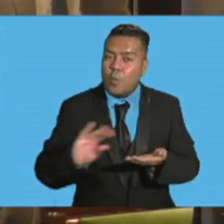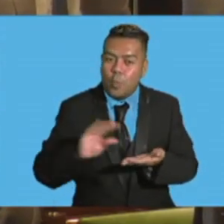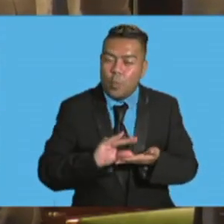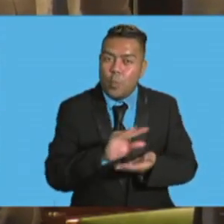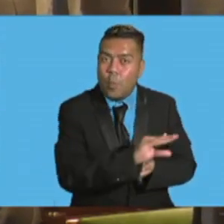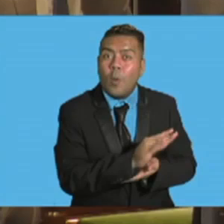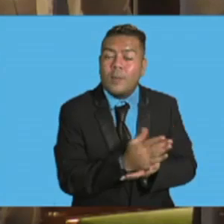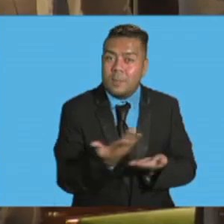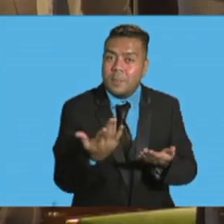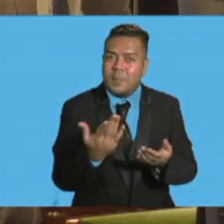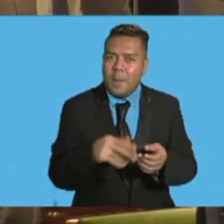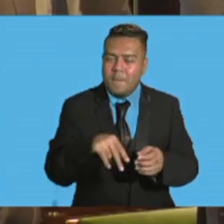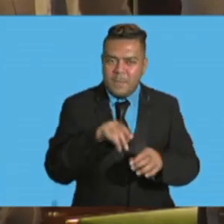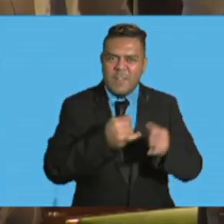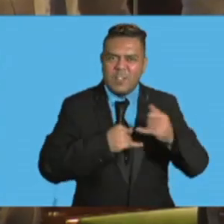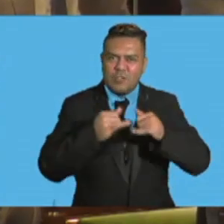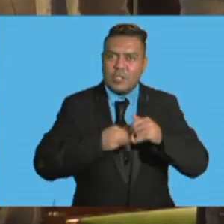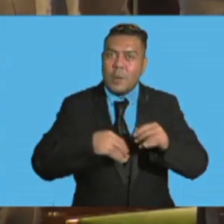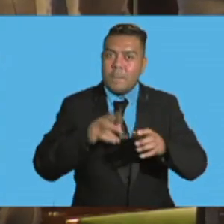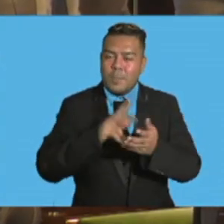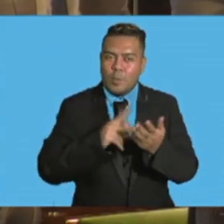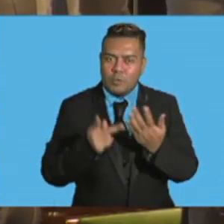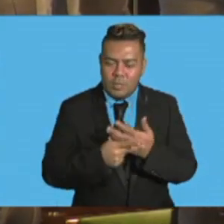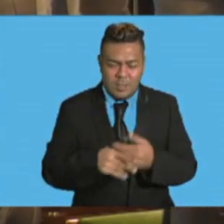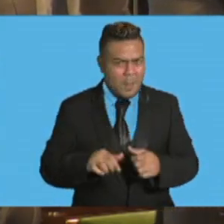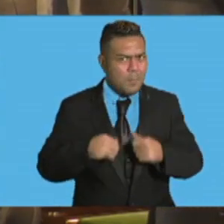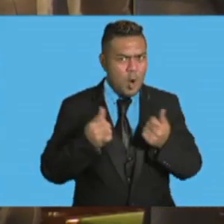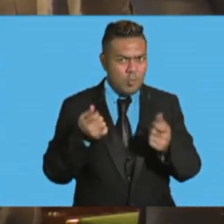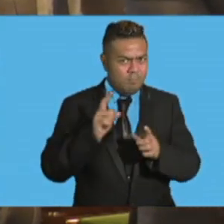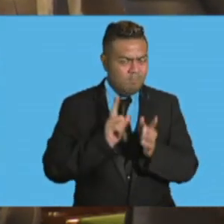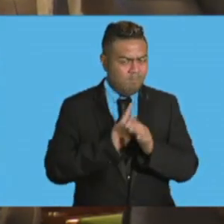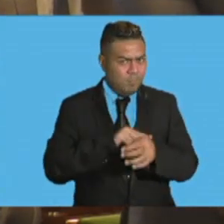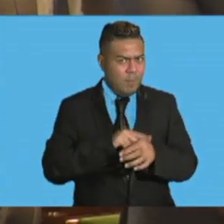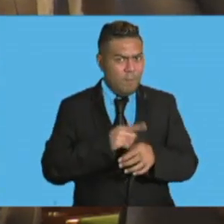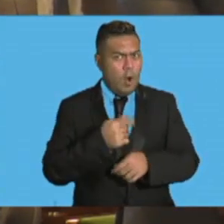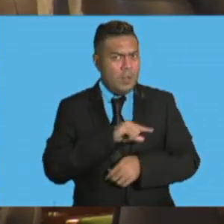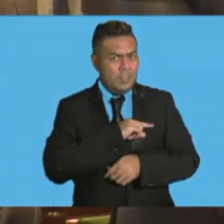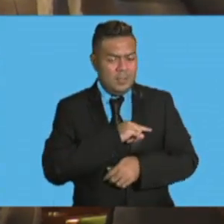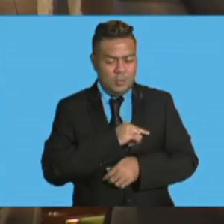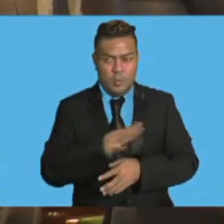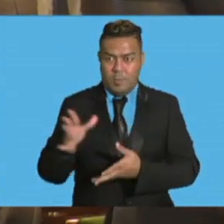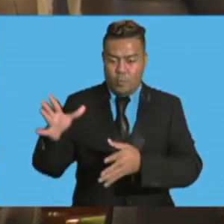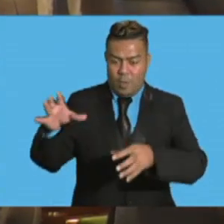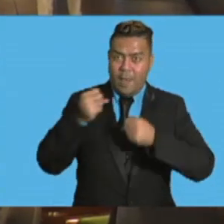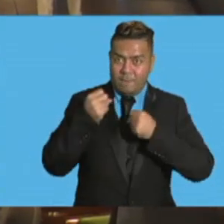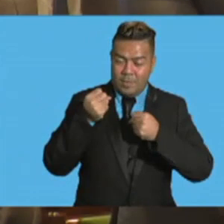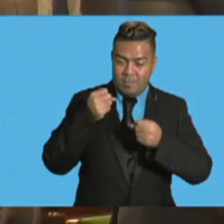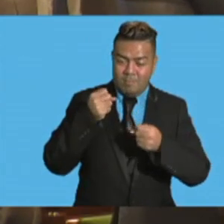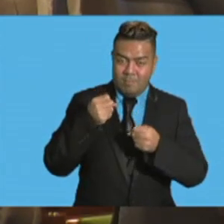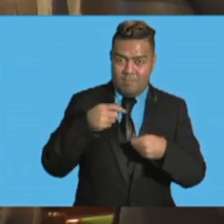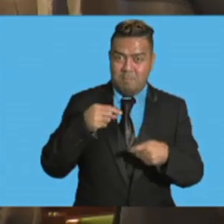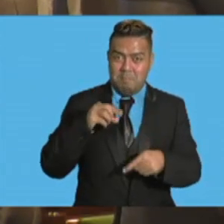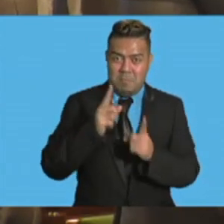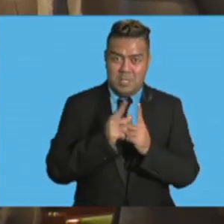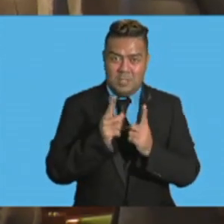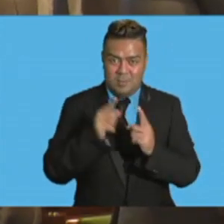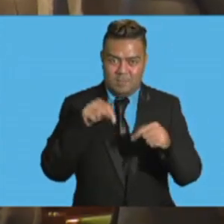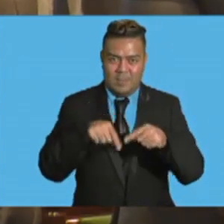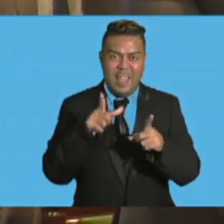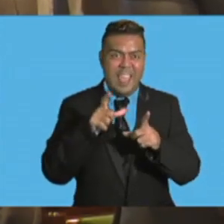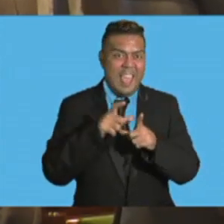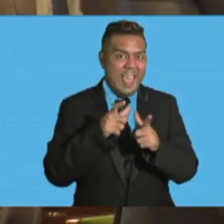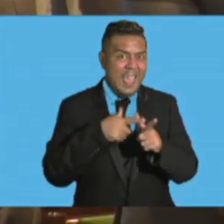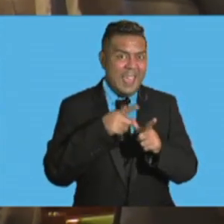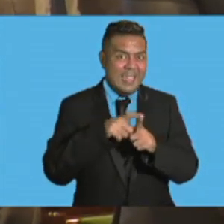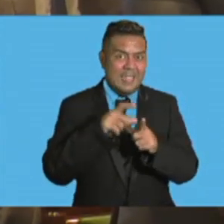infrastructure projects. It is a proud moment for all of us as Fijians to have been able to host the annual meeting of ADB with great enthusiasm and pride, and